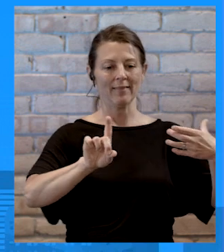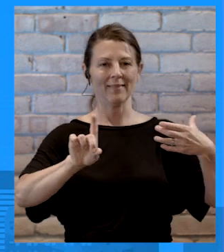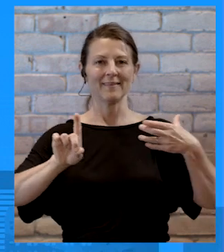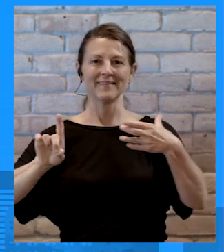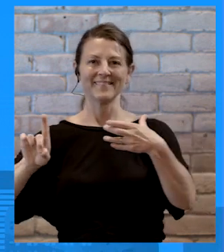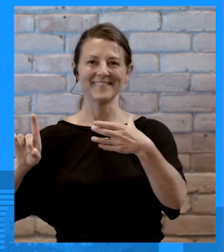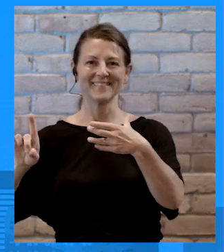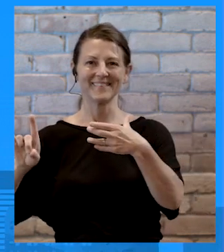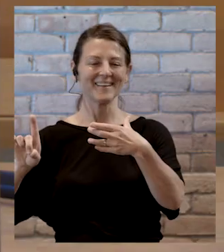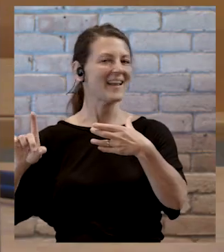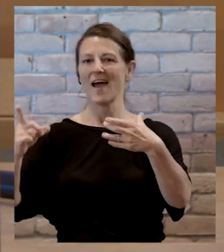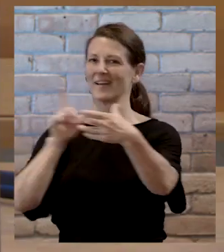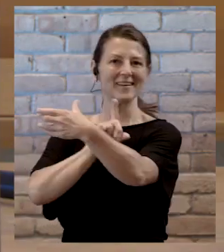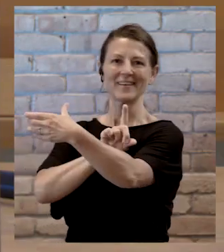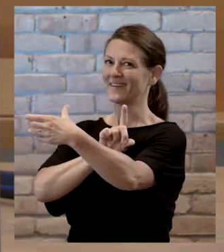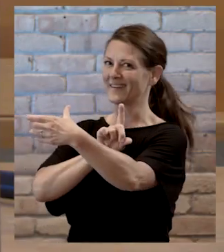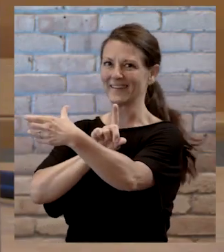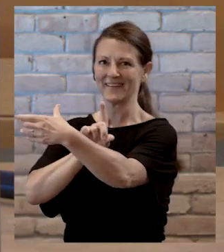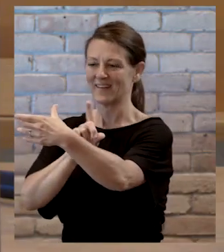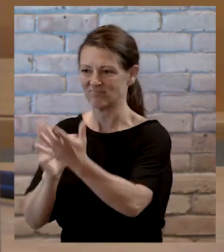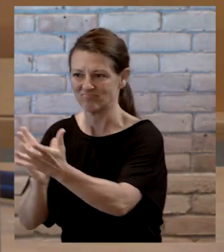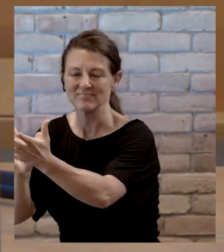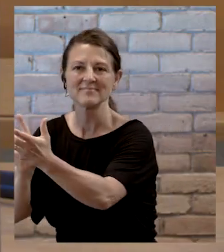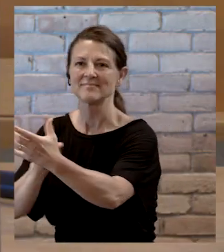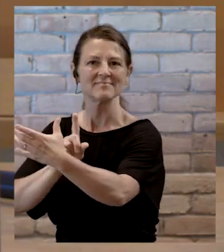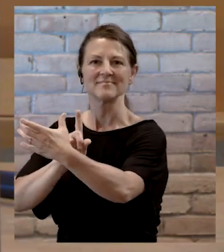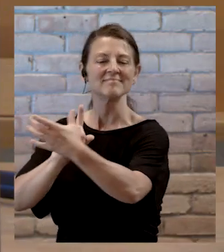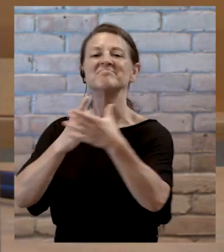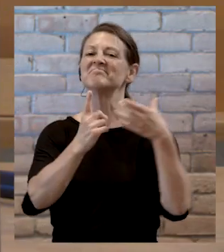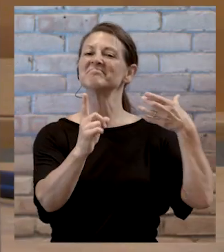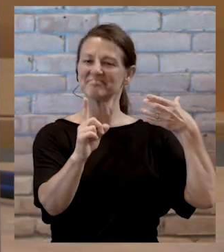And I think this is a beautiful picture of what the gospel does.